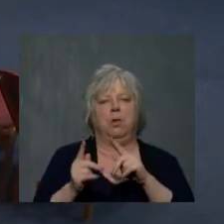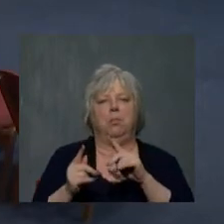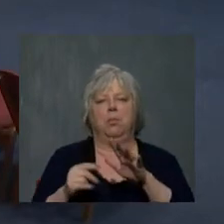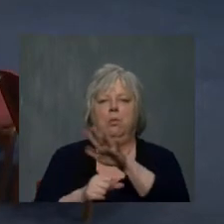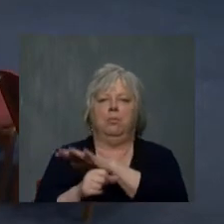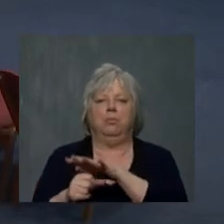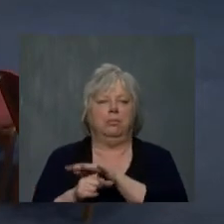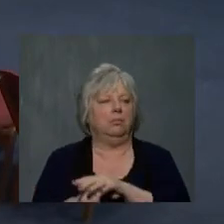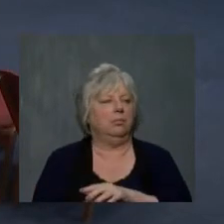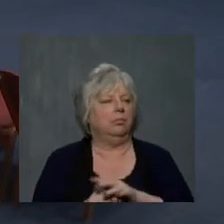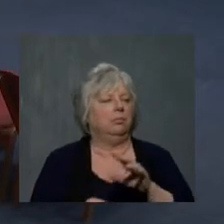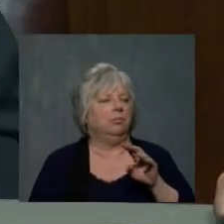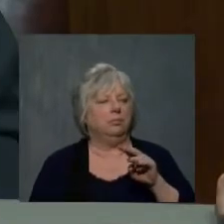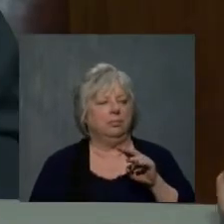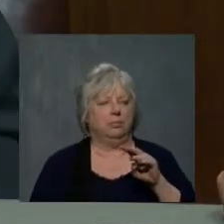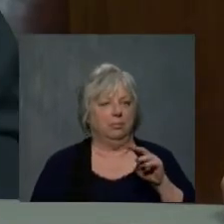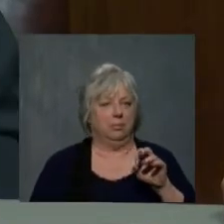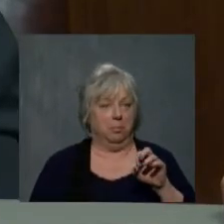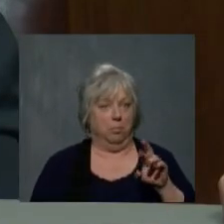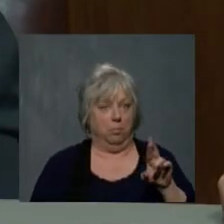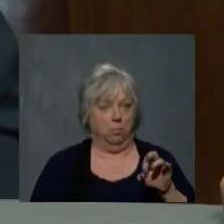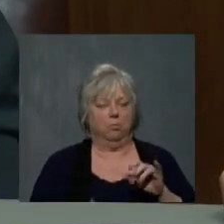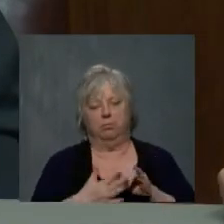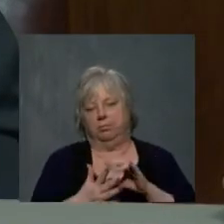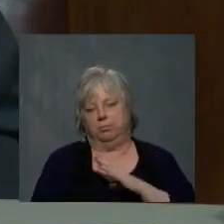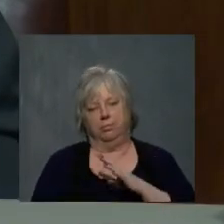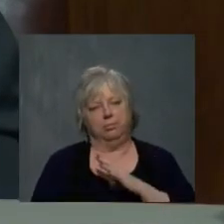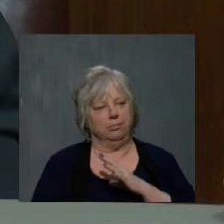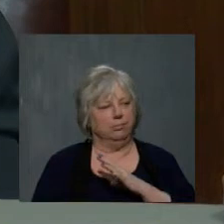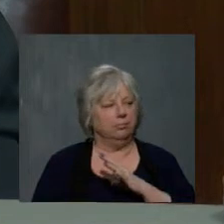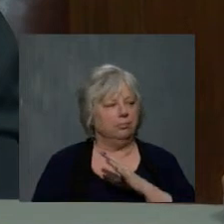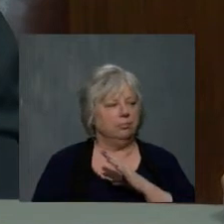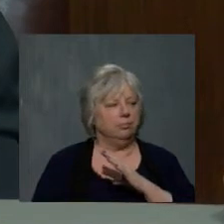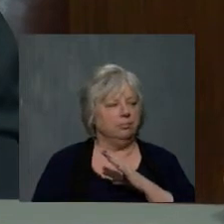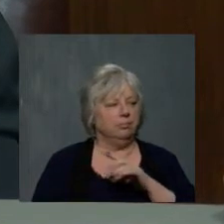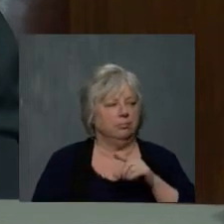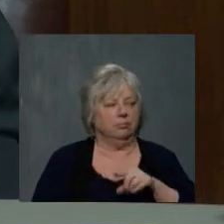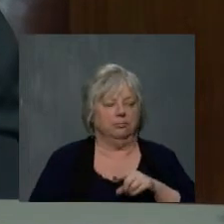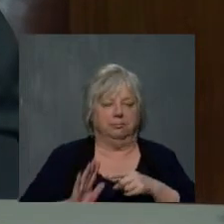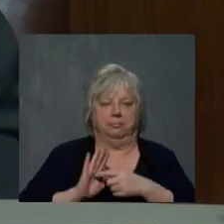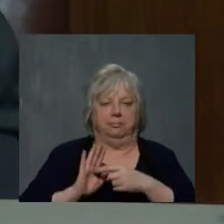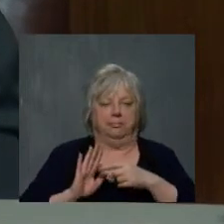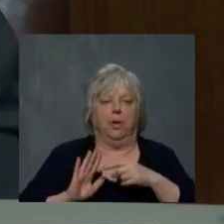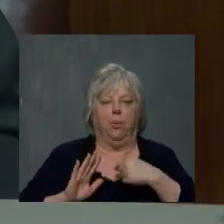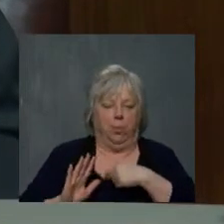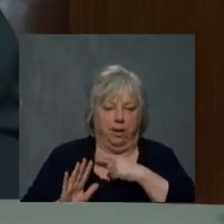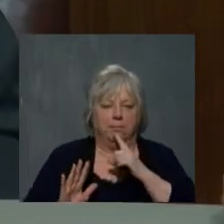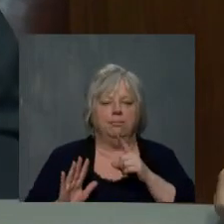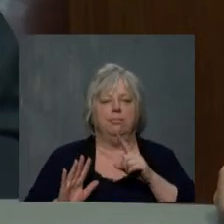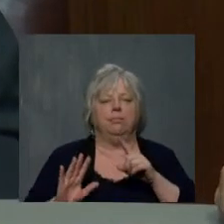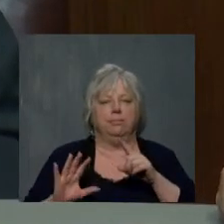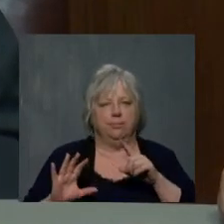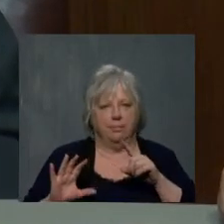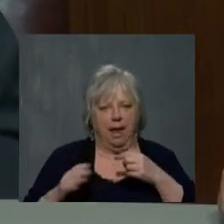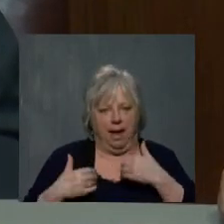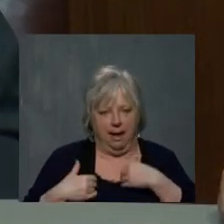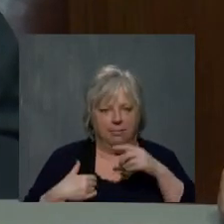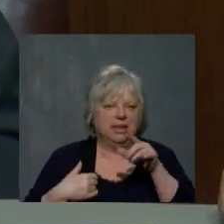Again, that's fine. We have this. This isn't something we haven't done before, and again, it's usually